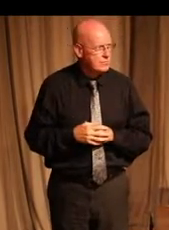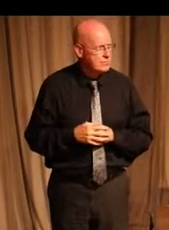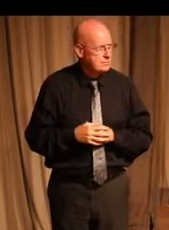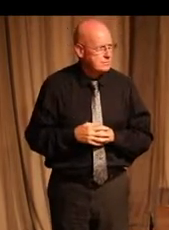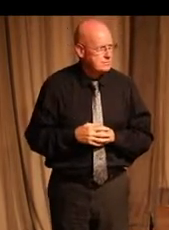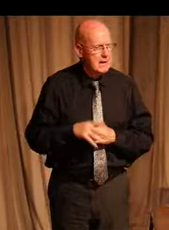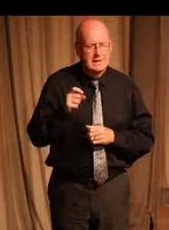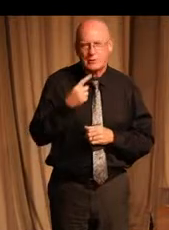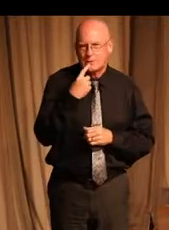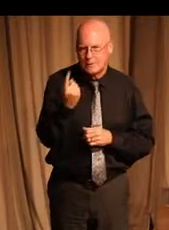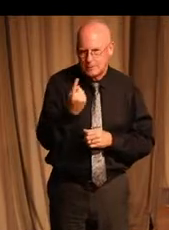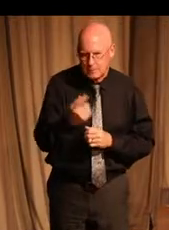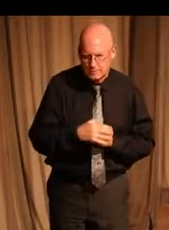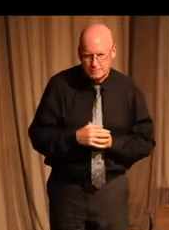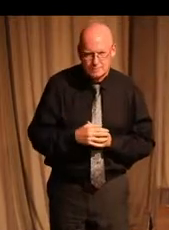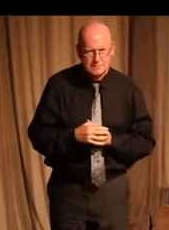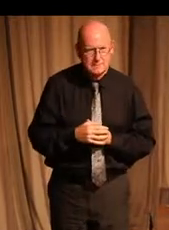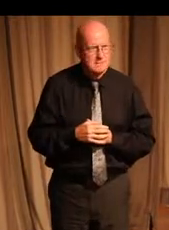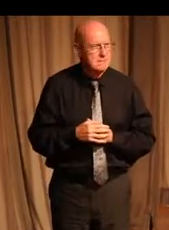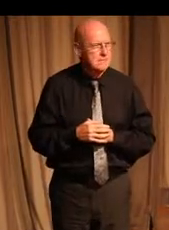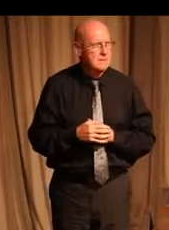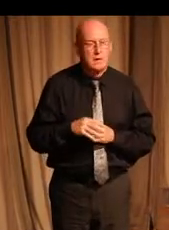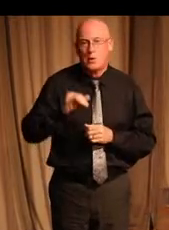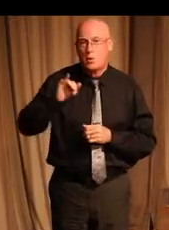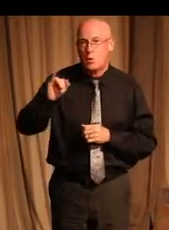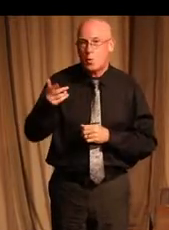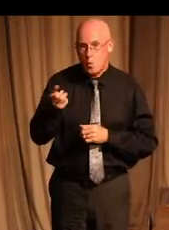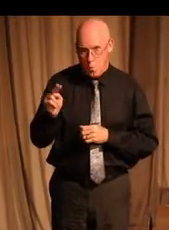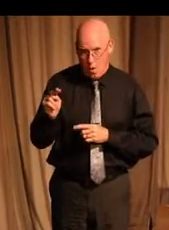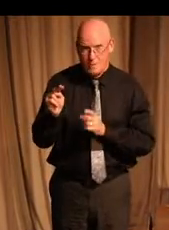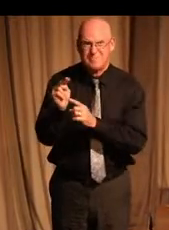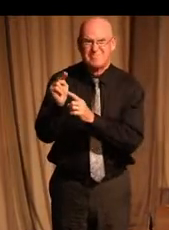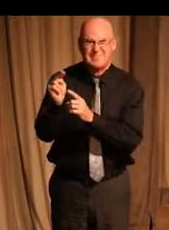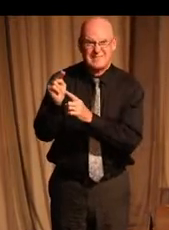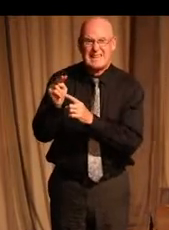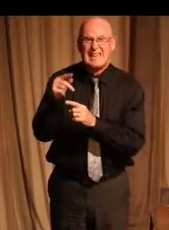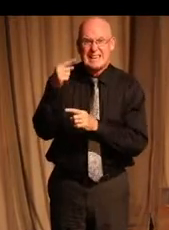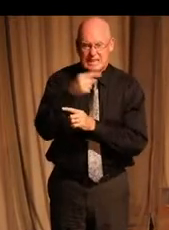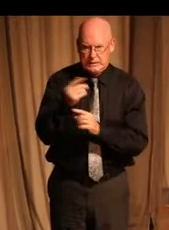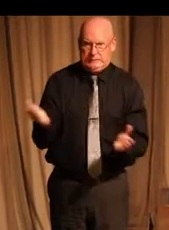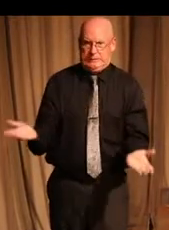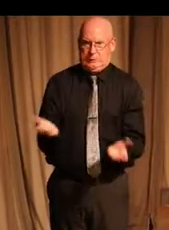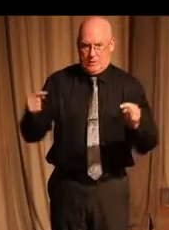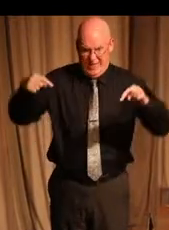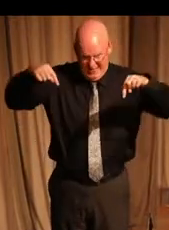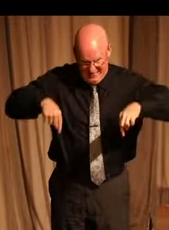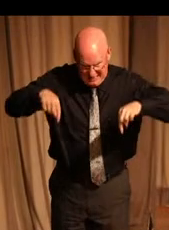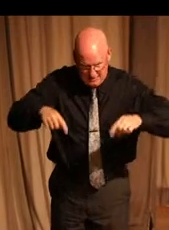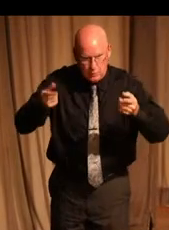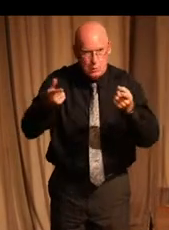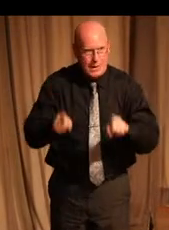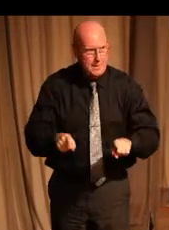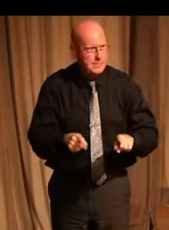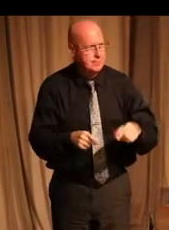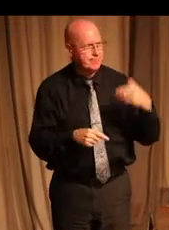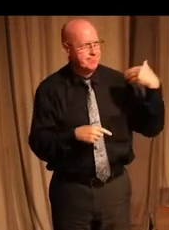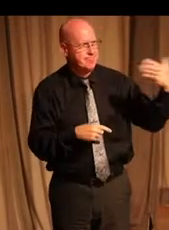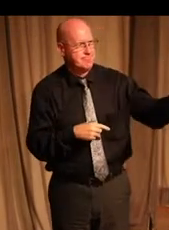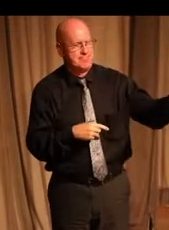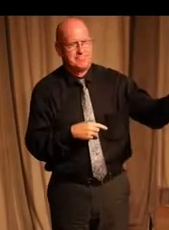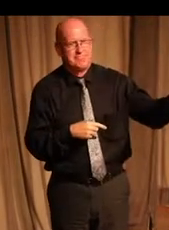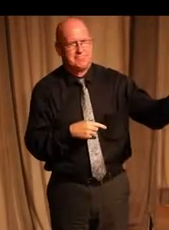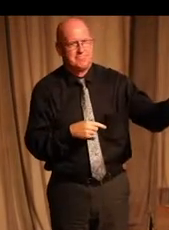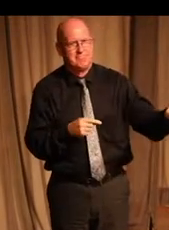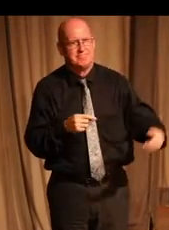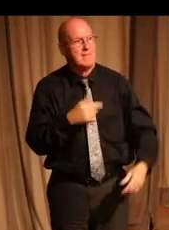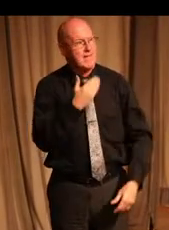I need to say something. Juan was the person who really pushed for this to happen. So, right. Yes.